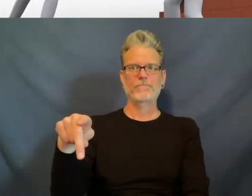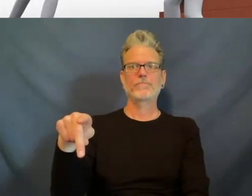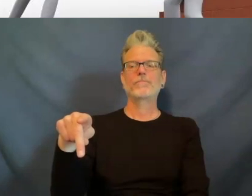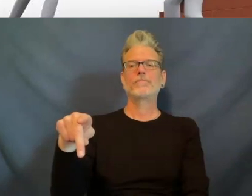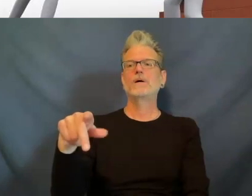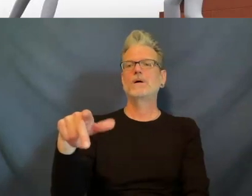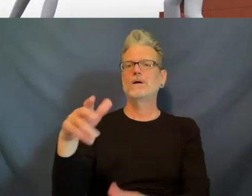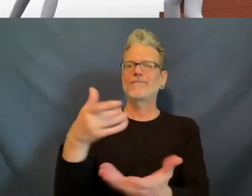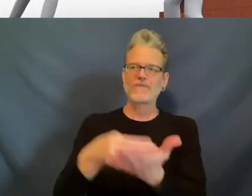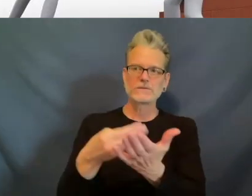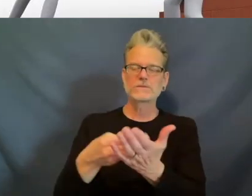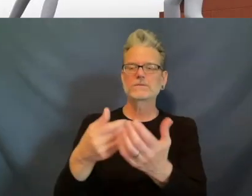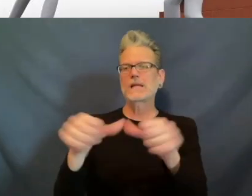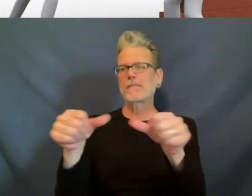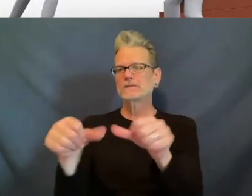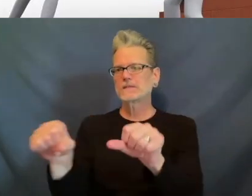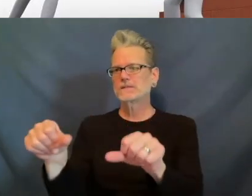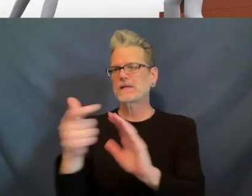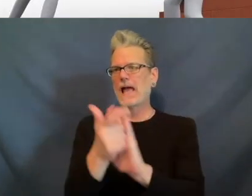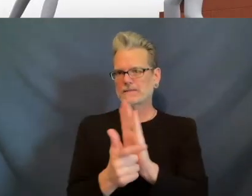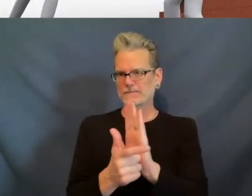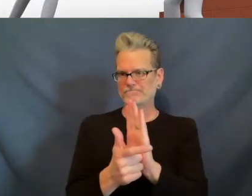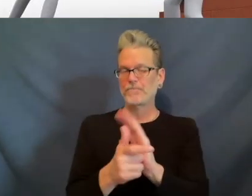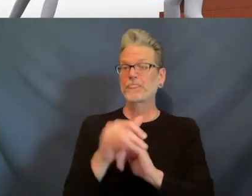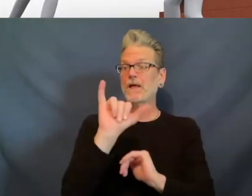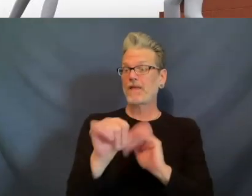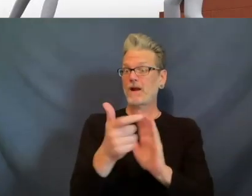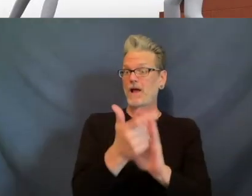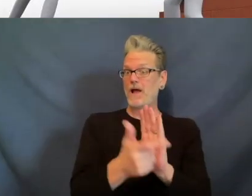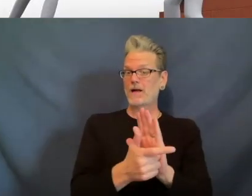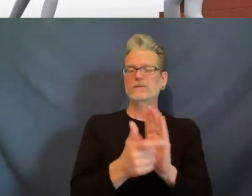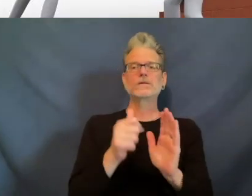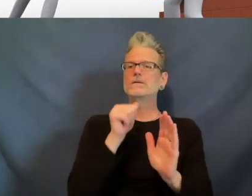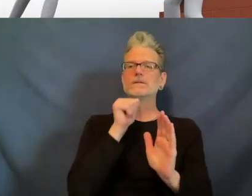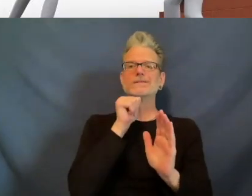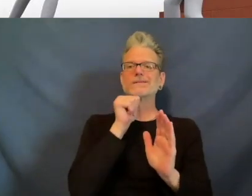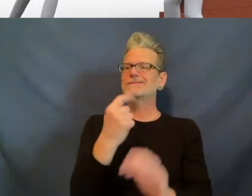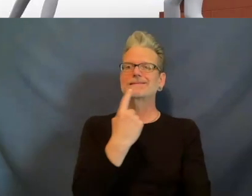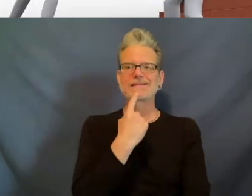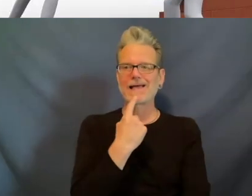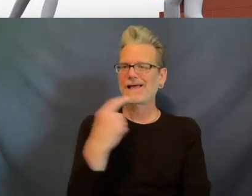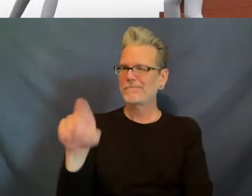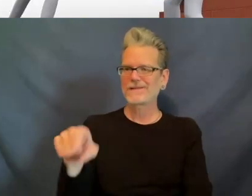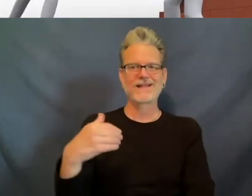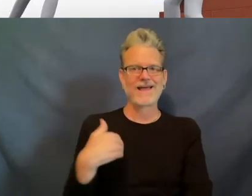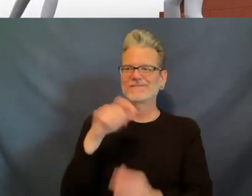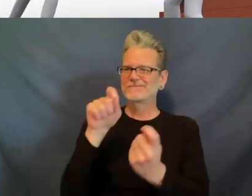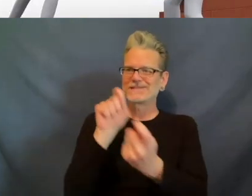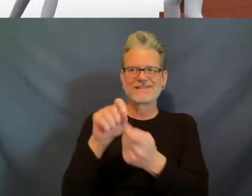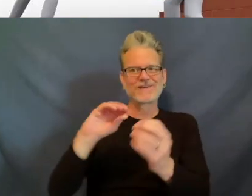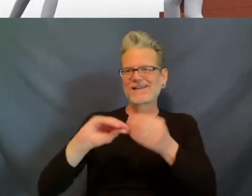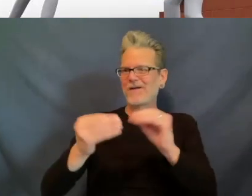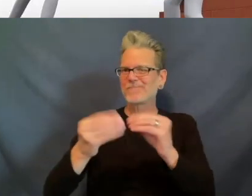Funds and Deposits Act. And that act doesn't actually state that we have to have a certain number of a